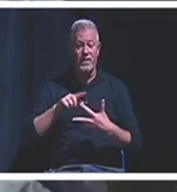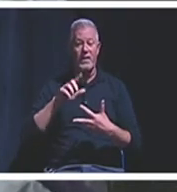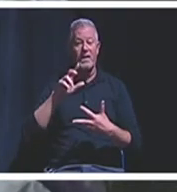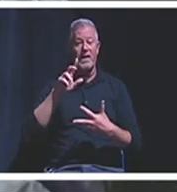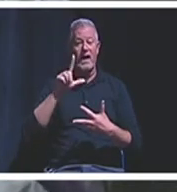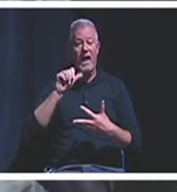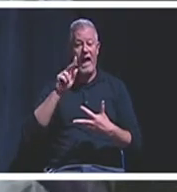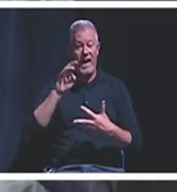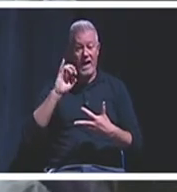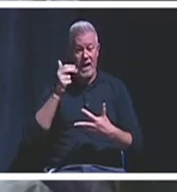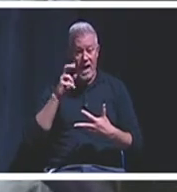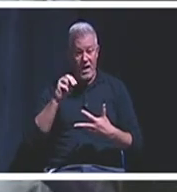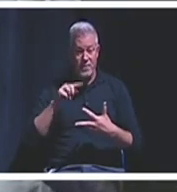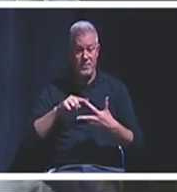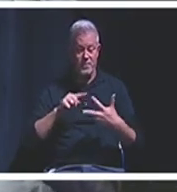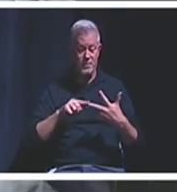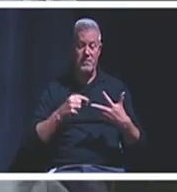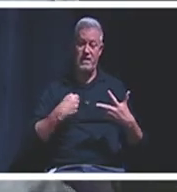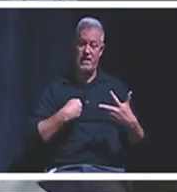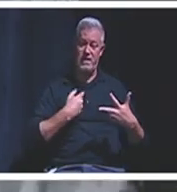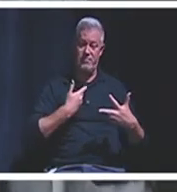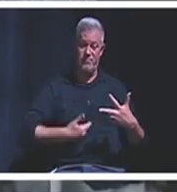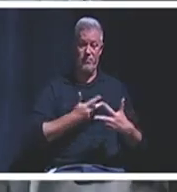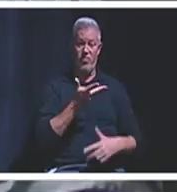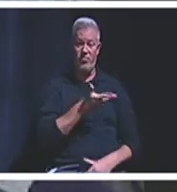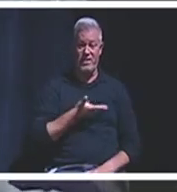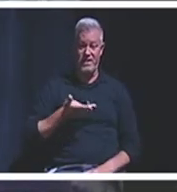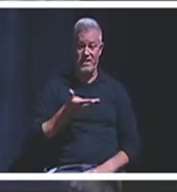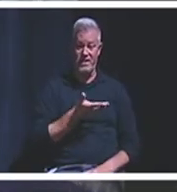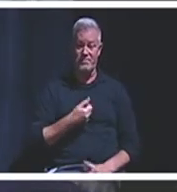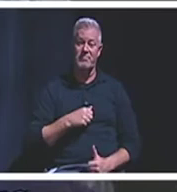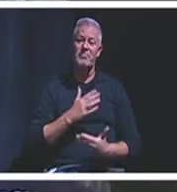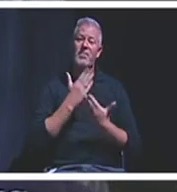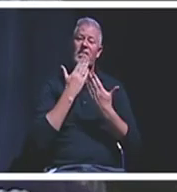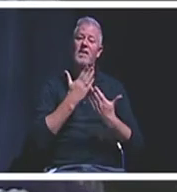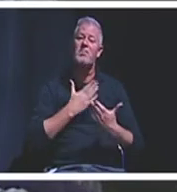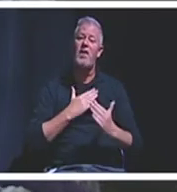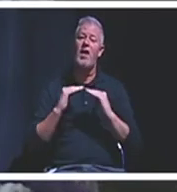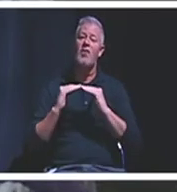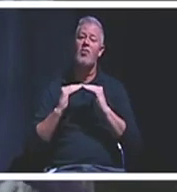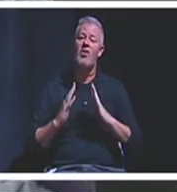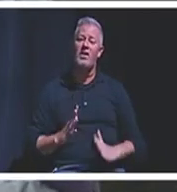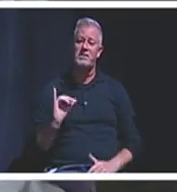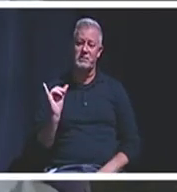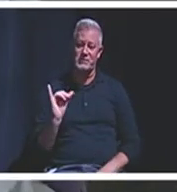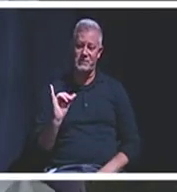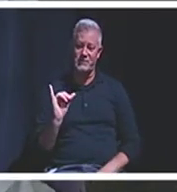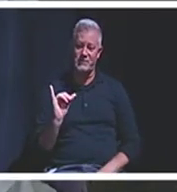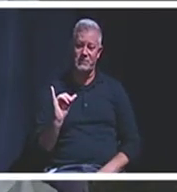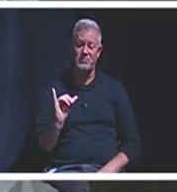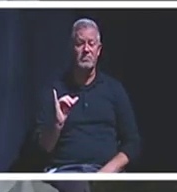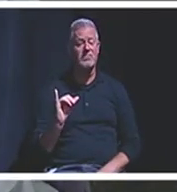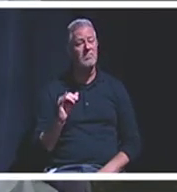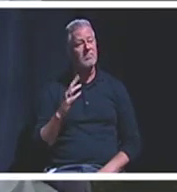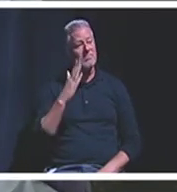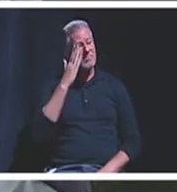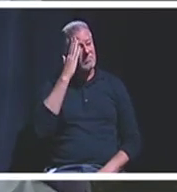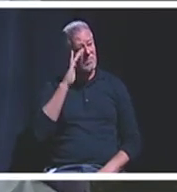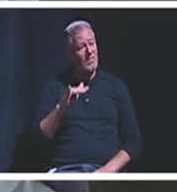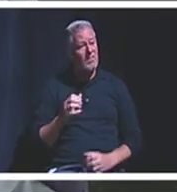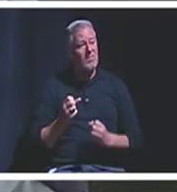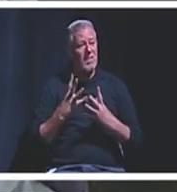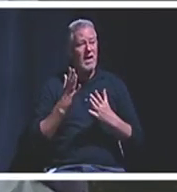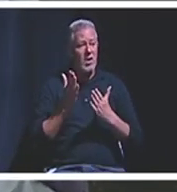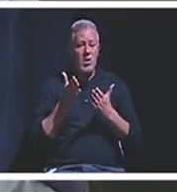Langen, and finally concluding with me. So thank you to my colleagues. In many ways, you were also shaped